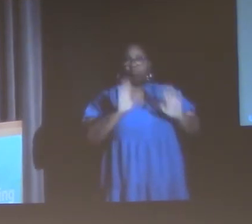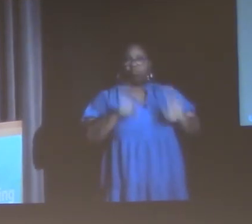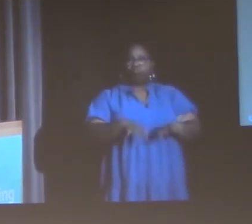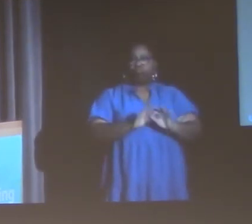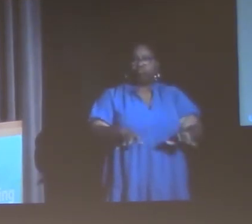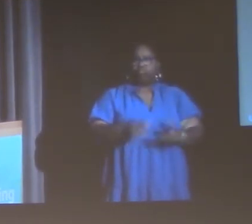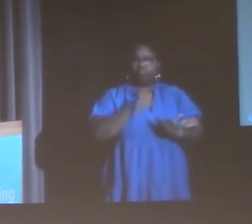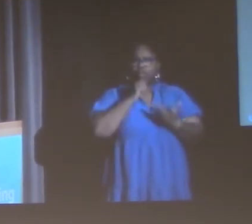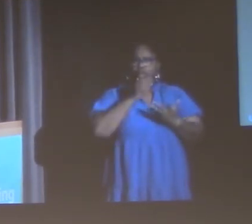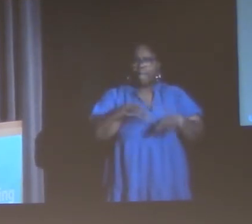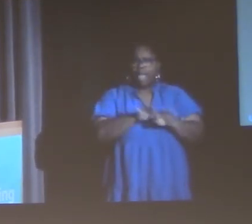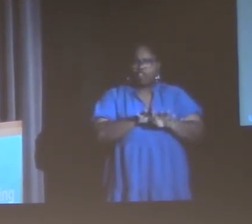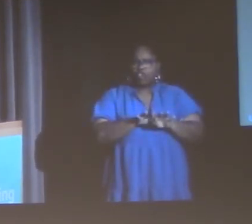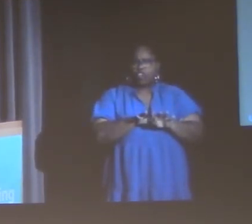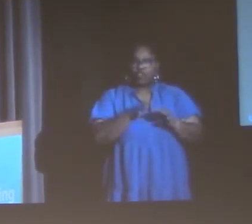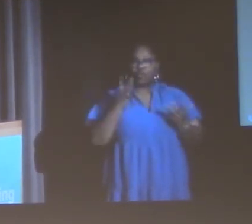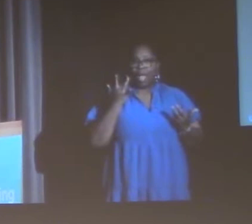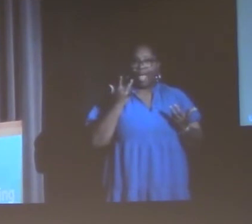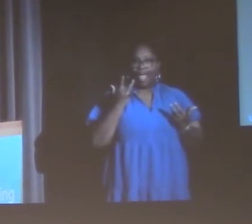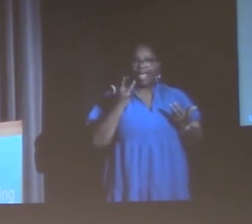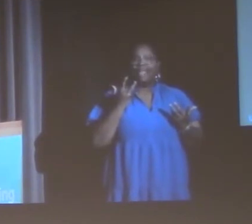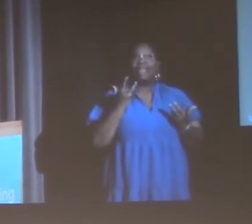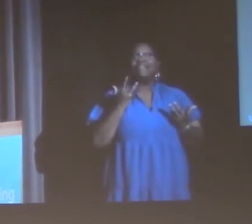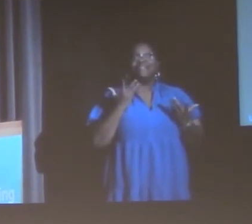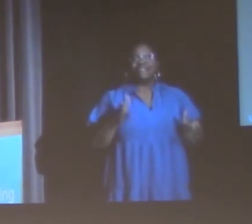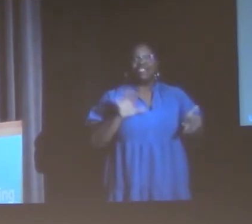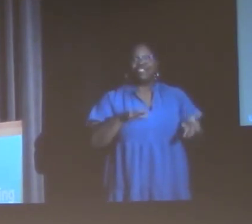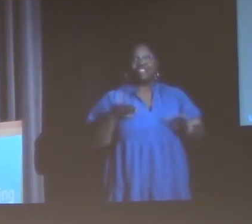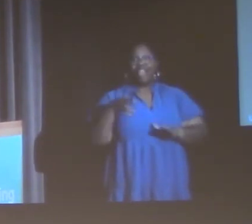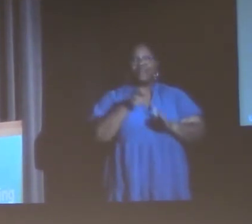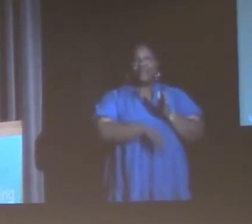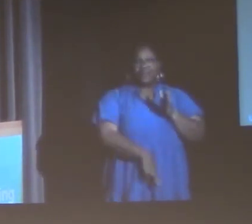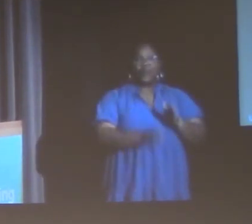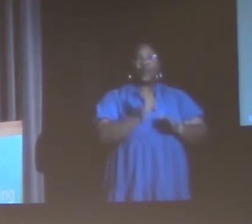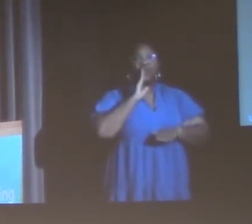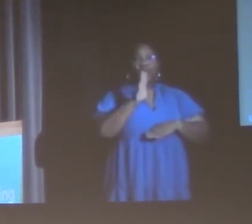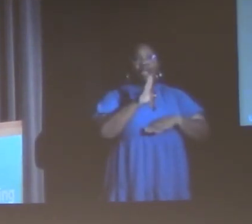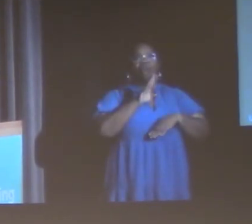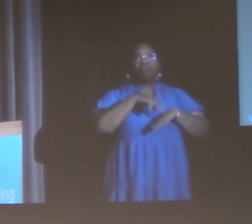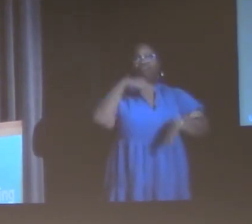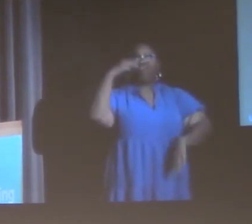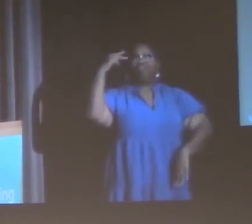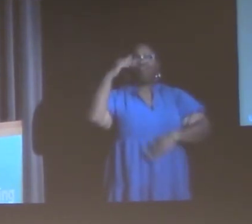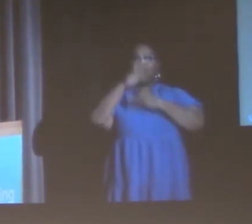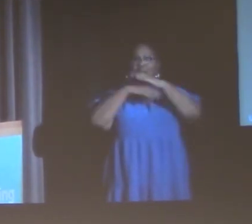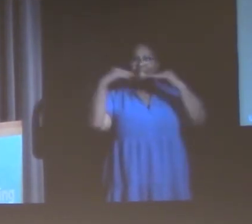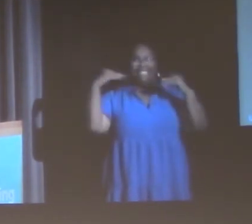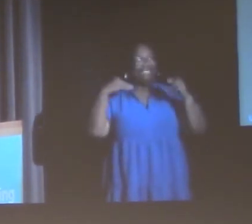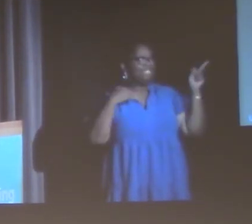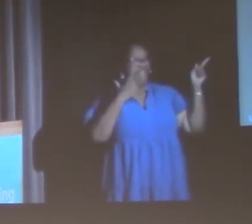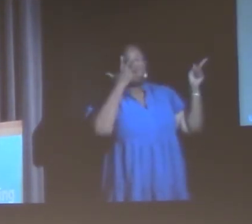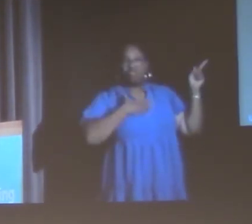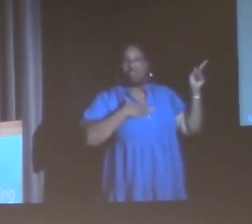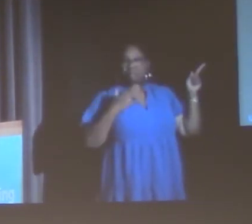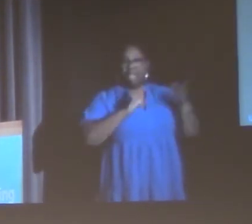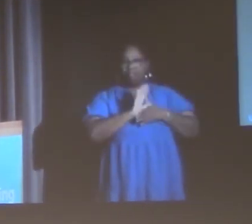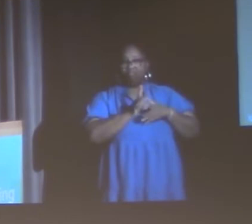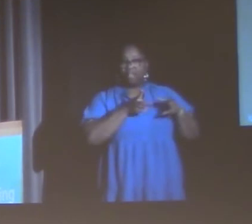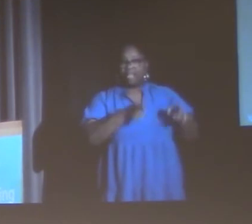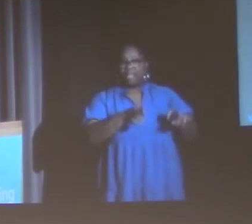what they're expecting is to go to paradise. So unfortunately, my clip didn't work at the beginning, but it was like a minute